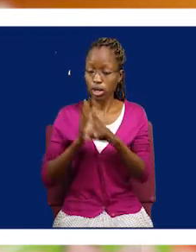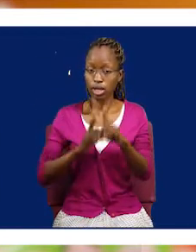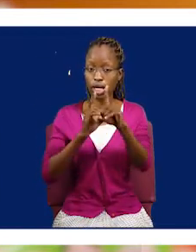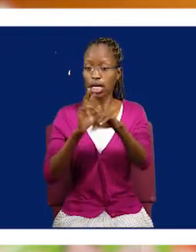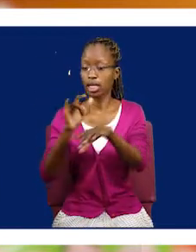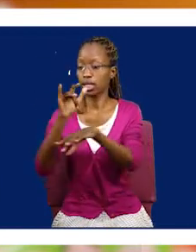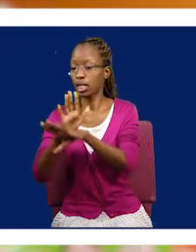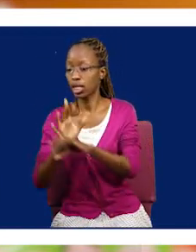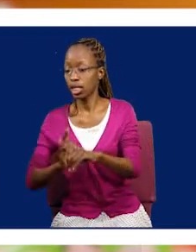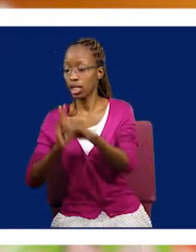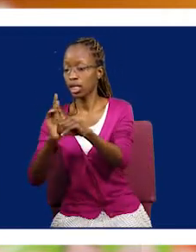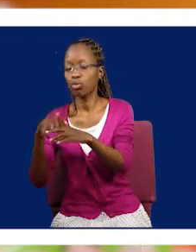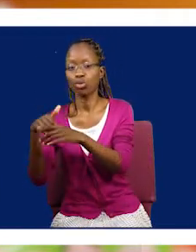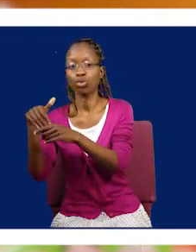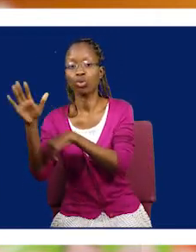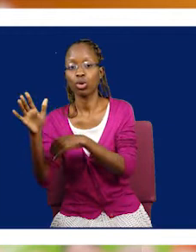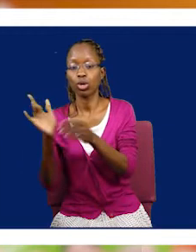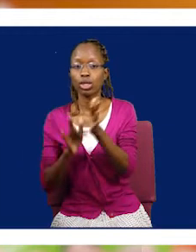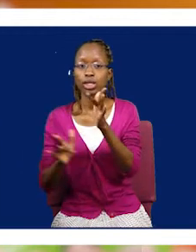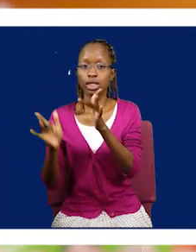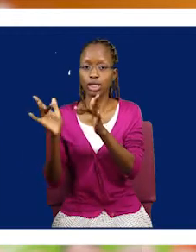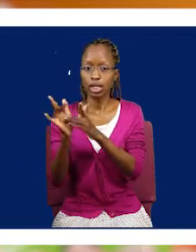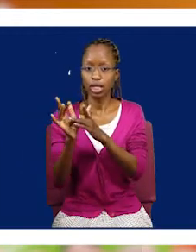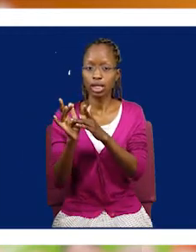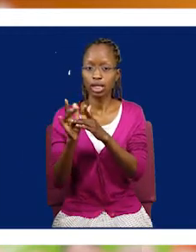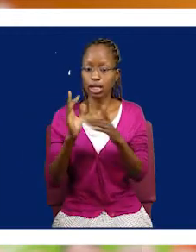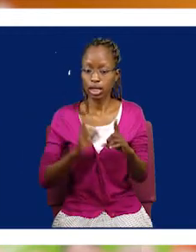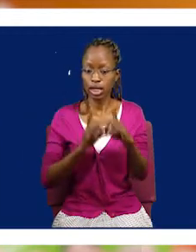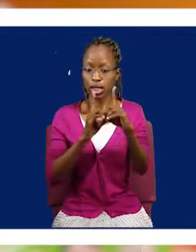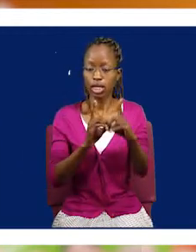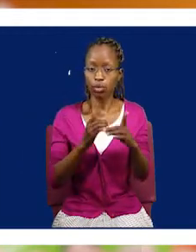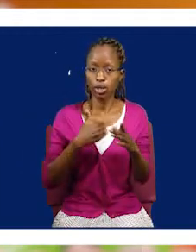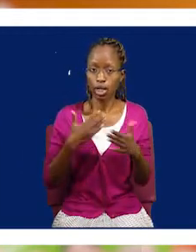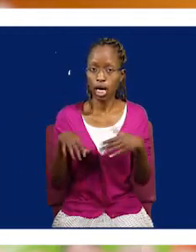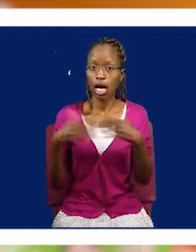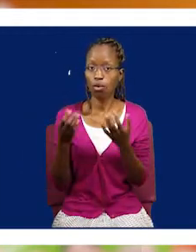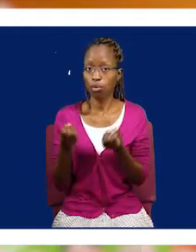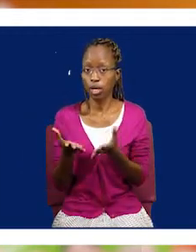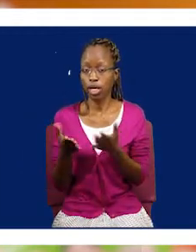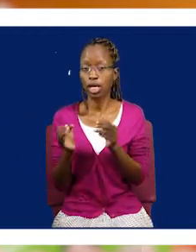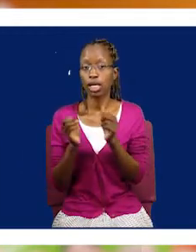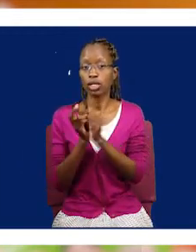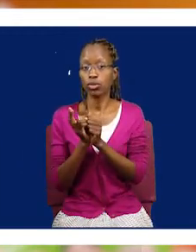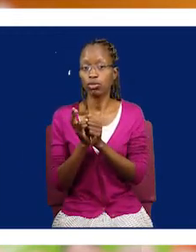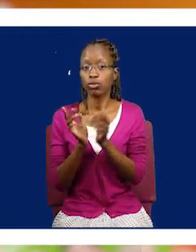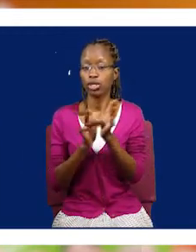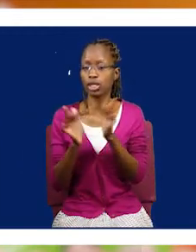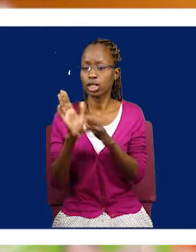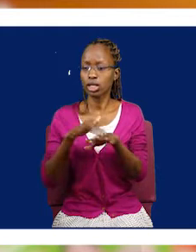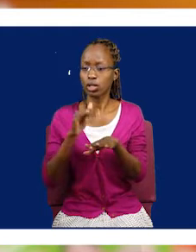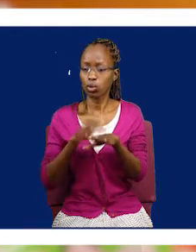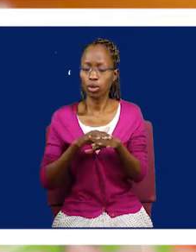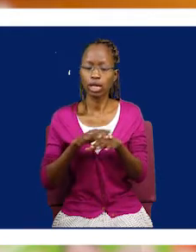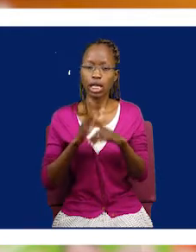and sending them out. So Jesus had disciples. They were 12. He called them disciples